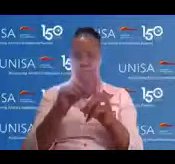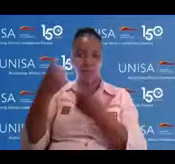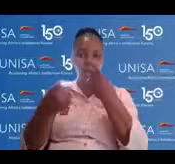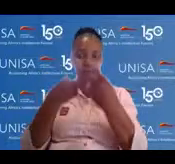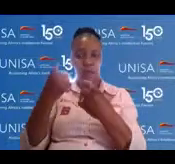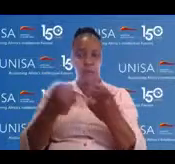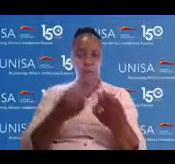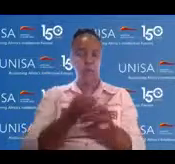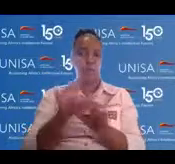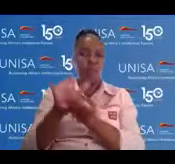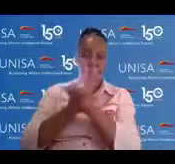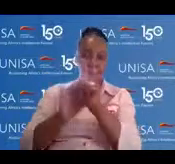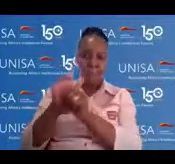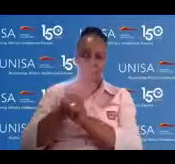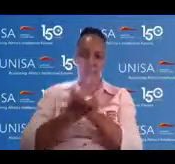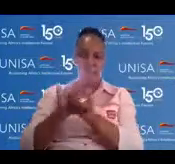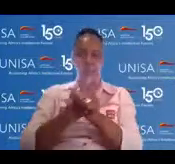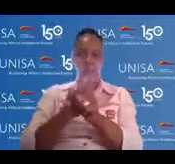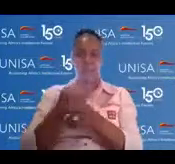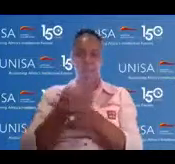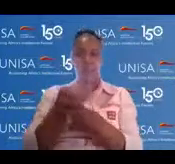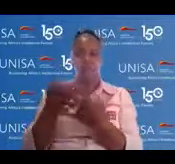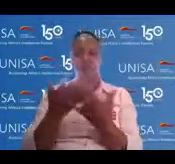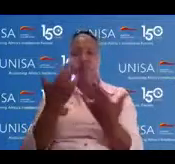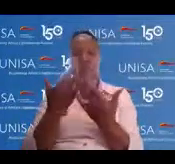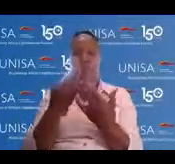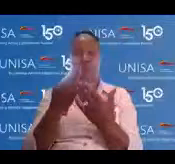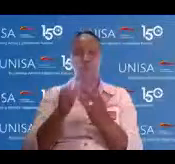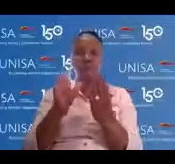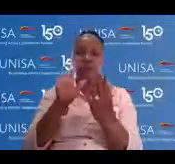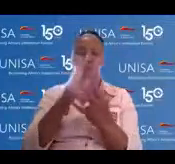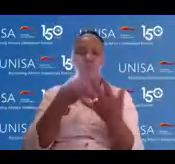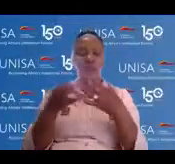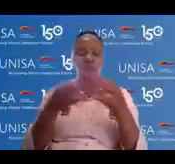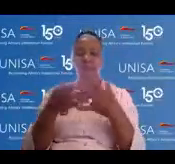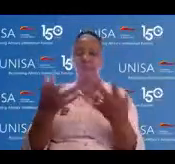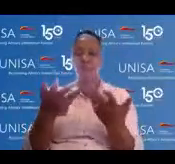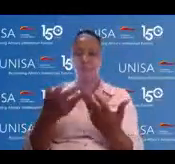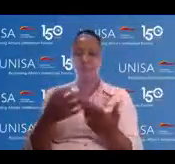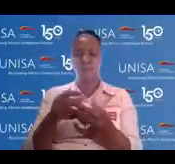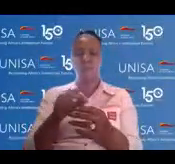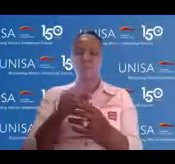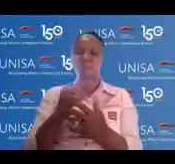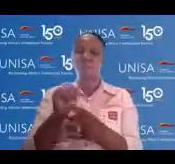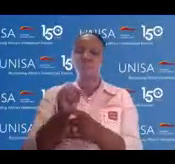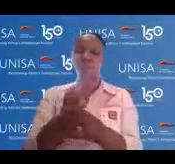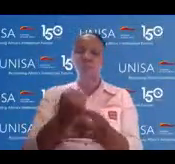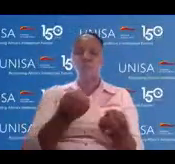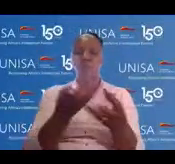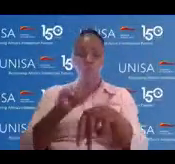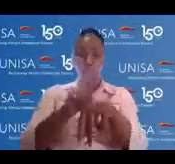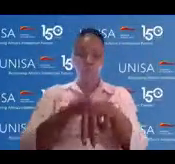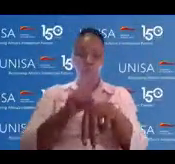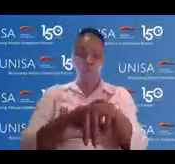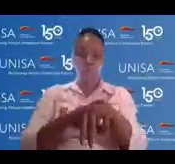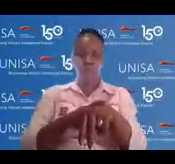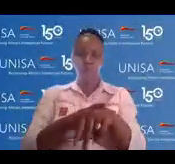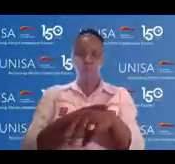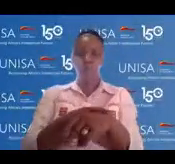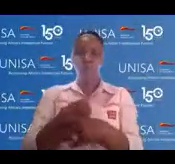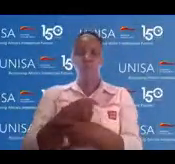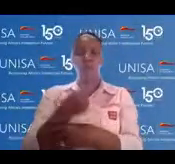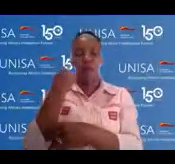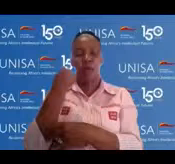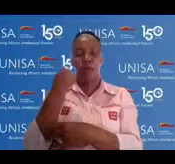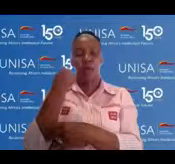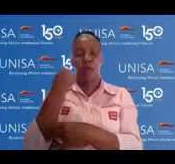doesn't need to face you or anything. Now, when it comes to the submission time, what I suggest is, say you've finished here at